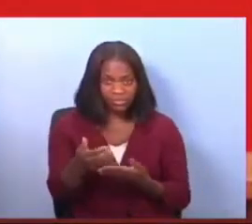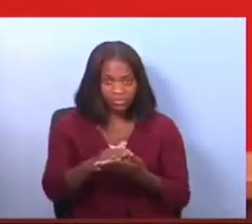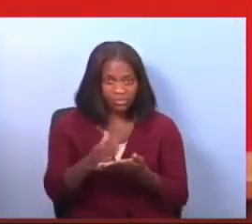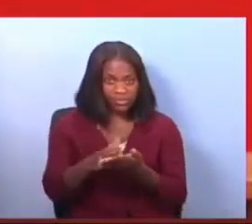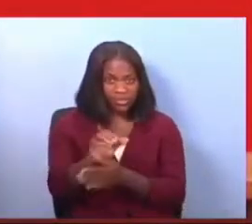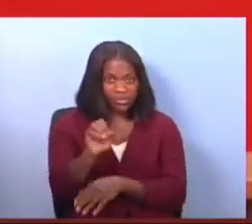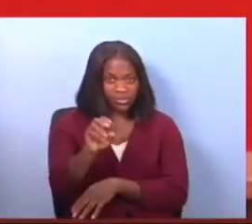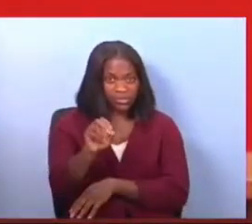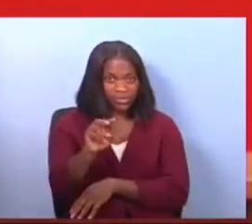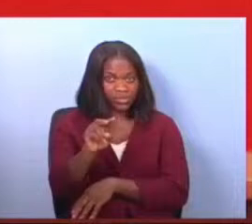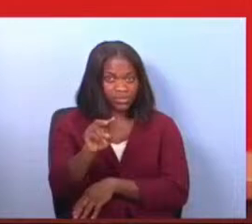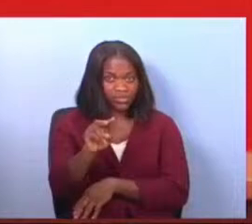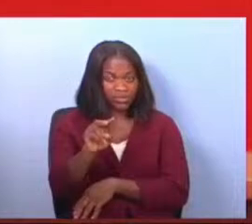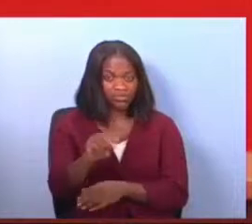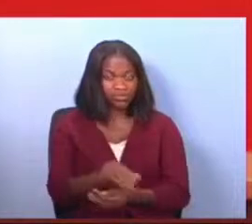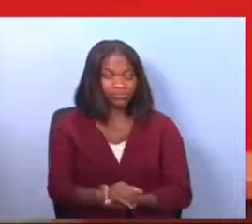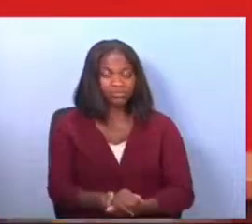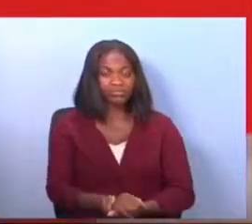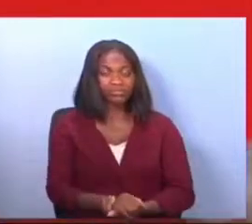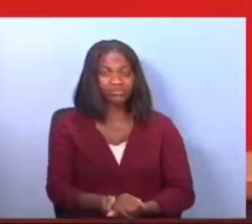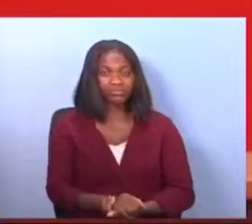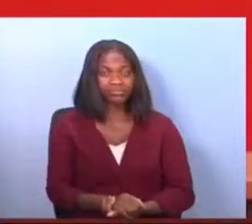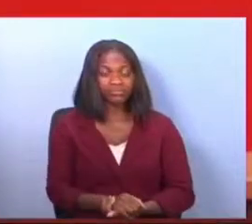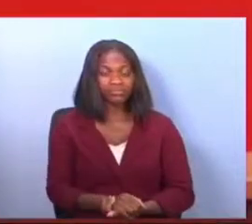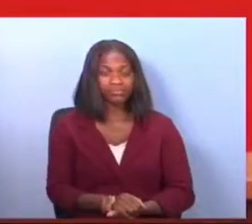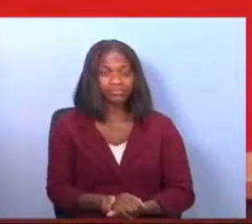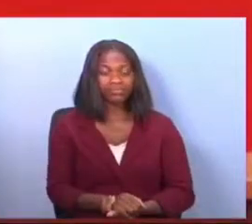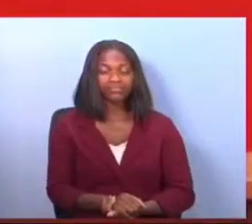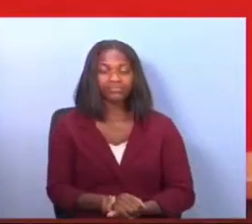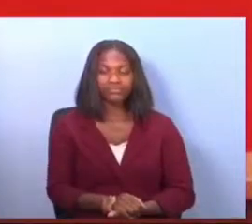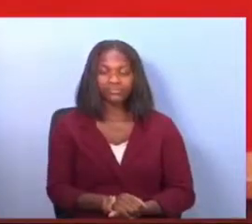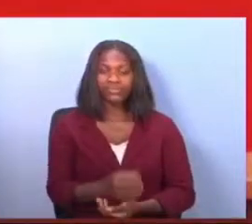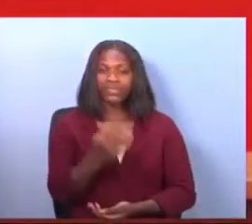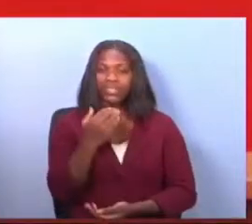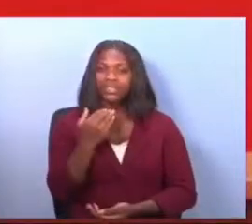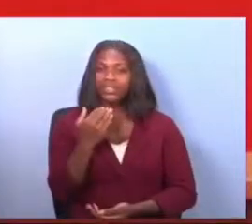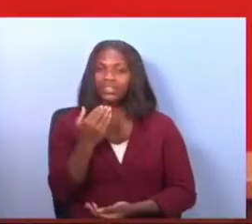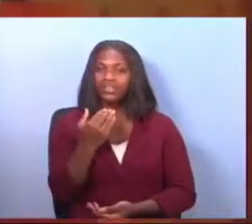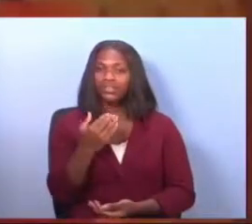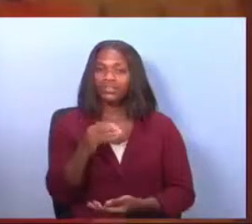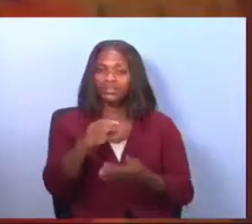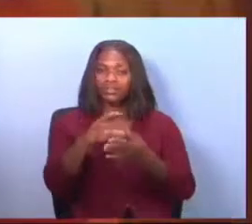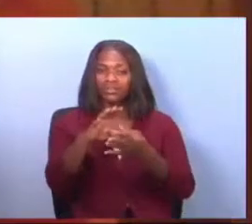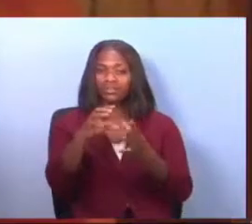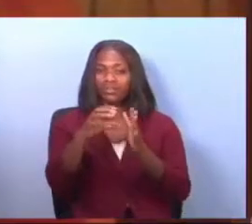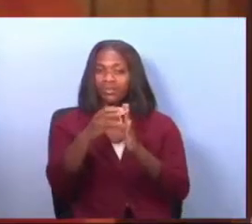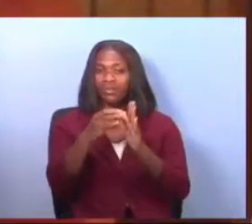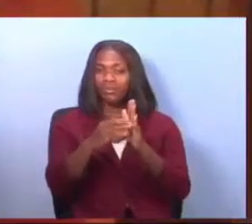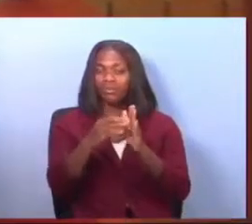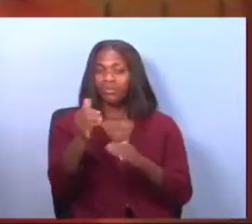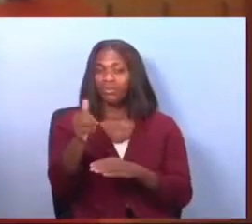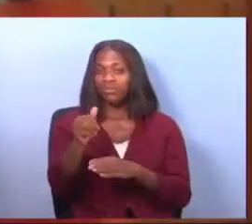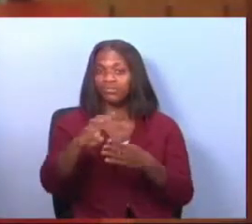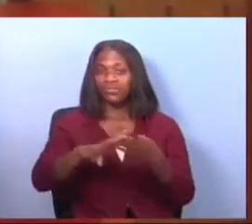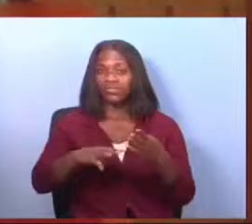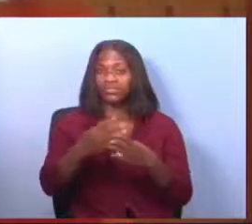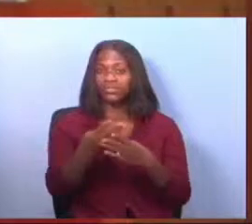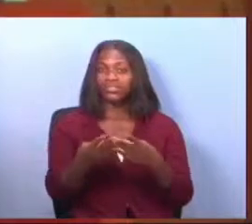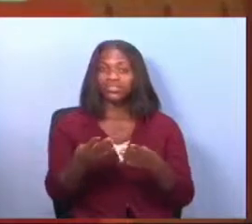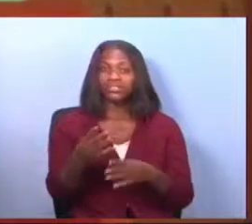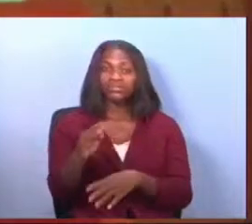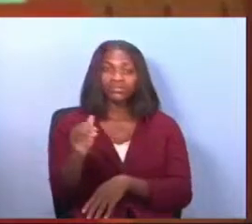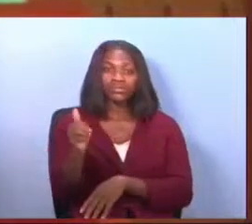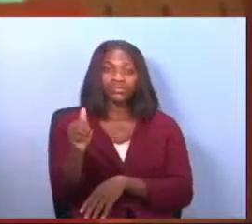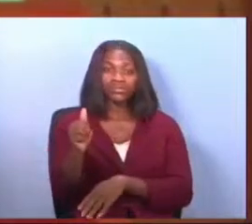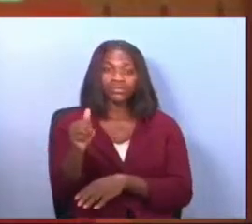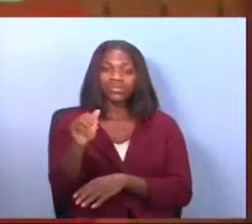Right, Honorable Speaker. Thank you. Paragraph 10, table B,